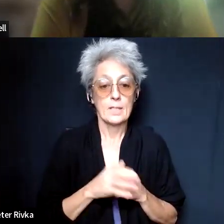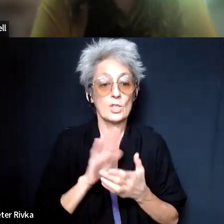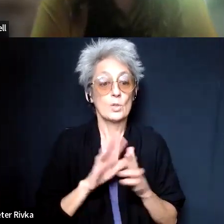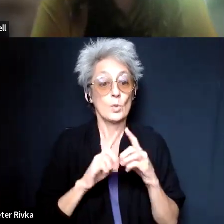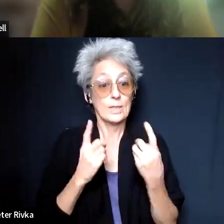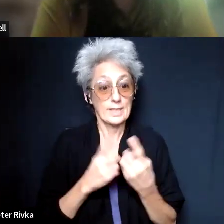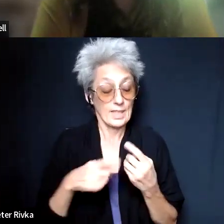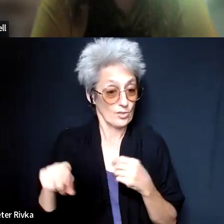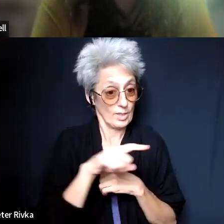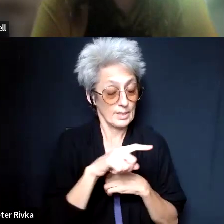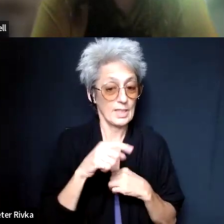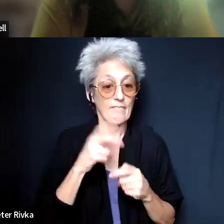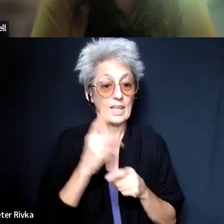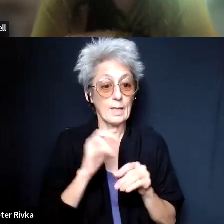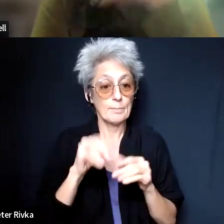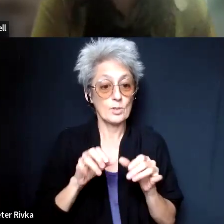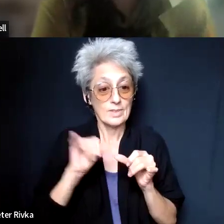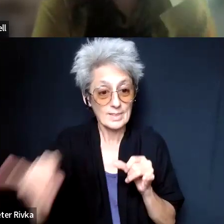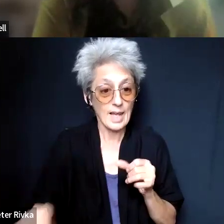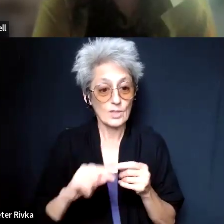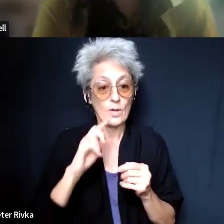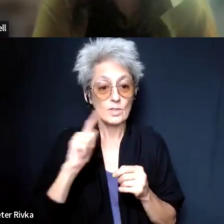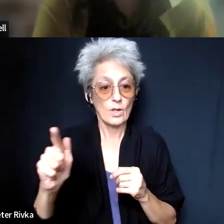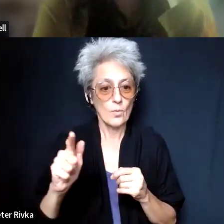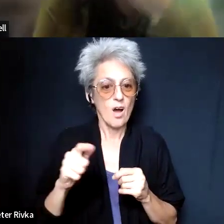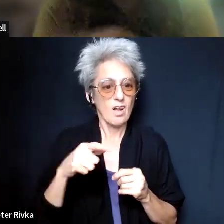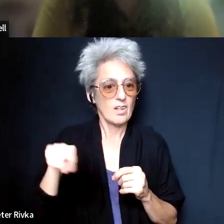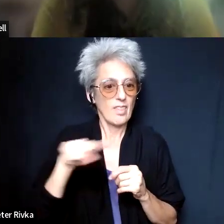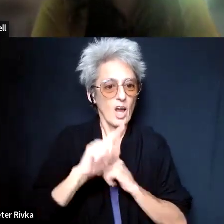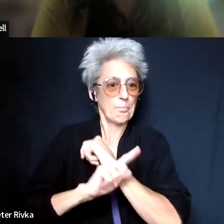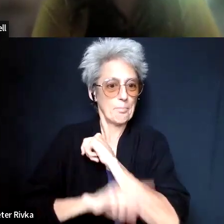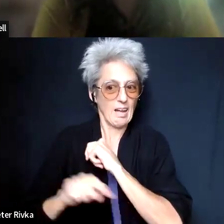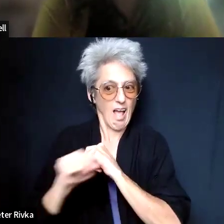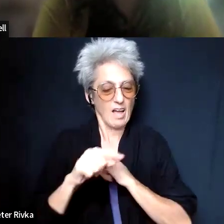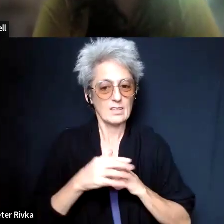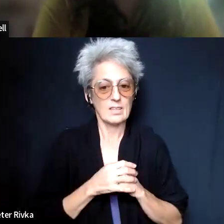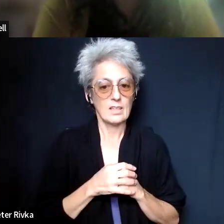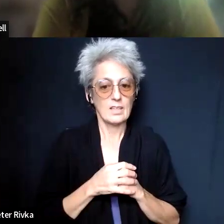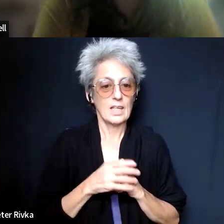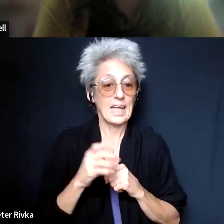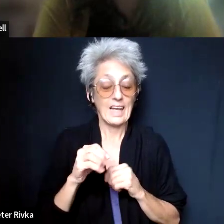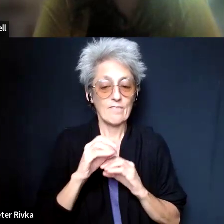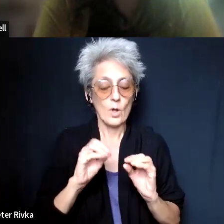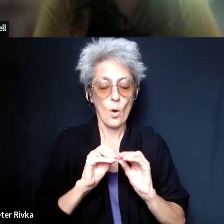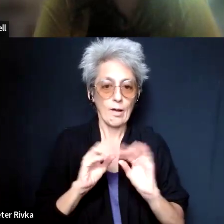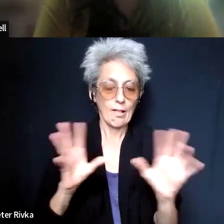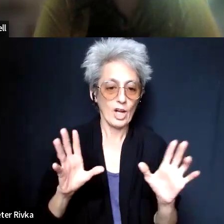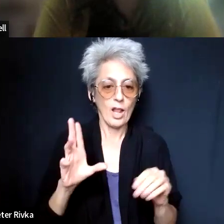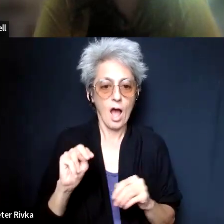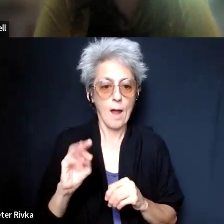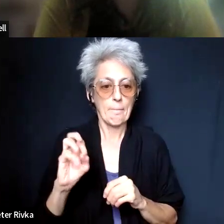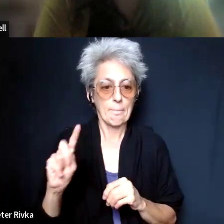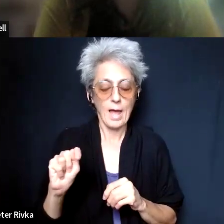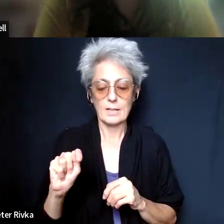students who stay in school until the age of 21 if they don't have clearly identified unmet needs. And every student who